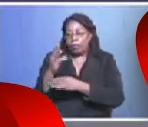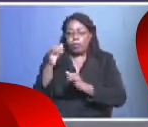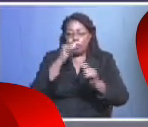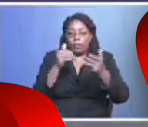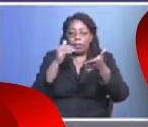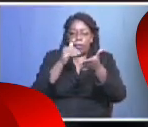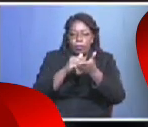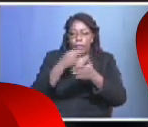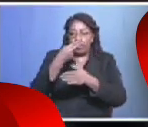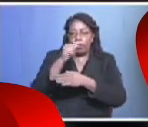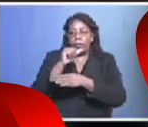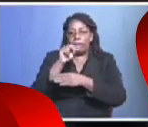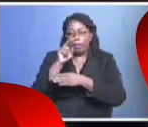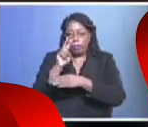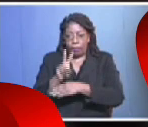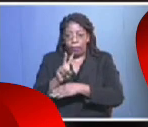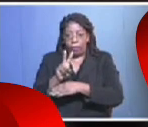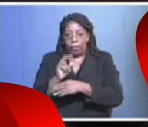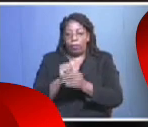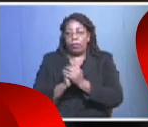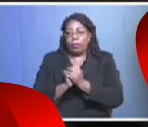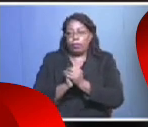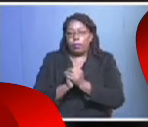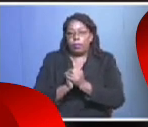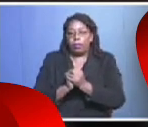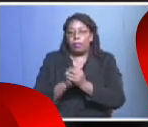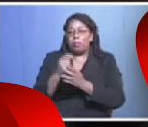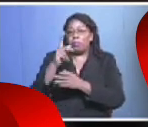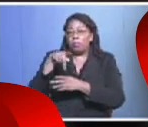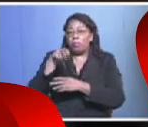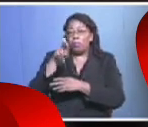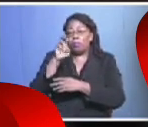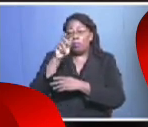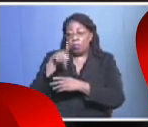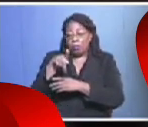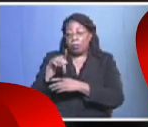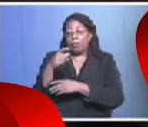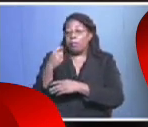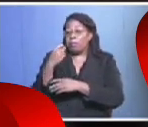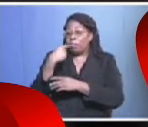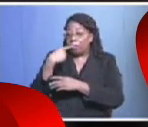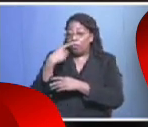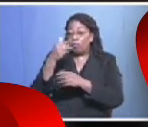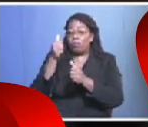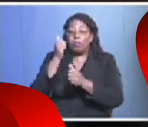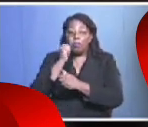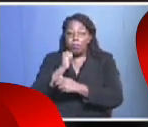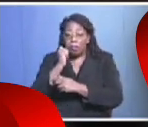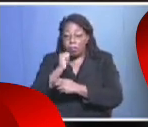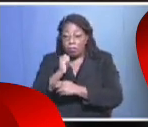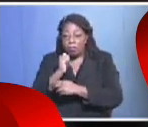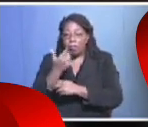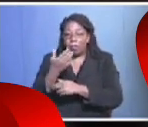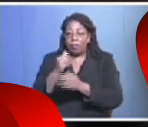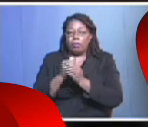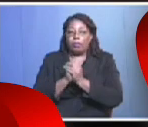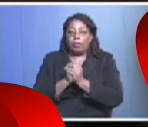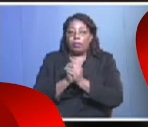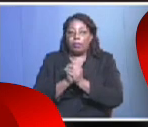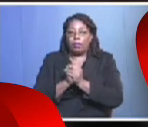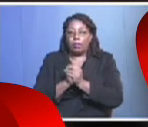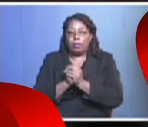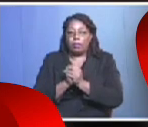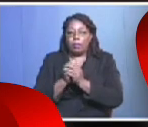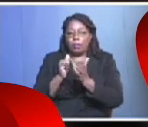the Bahamas. PrEP is a tablet you take once a day. Most people know it as Truvada, the brand name. It's